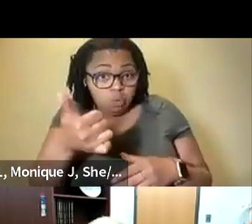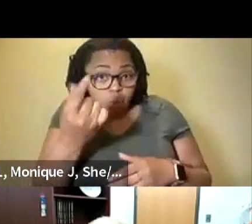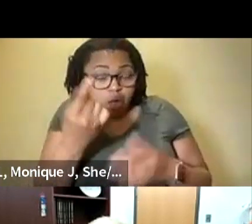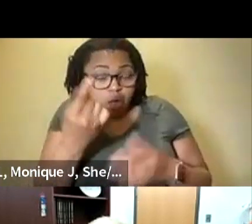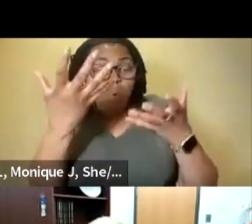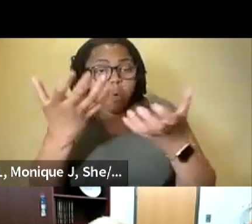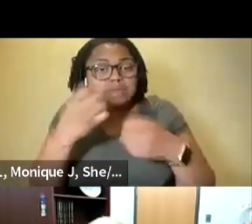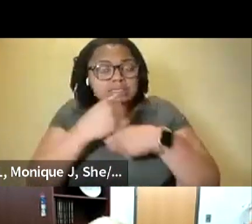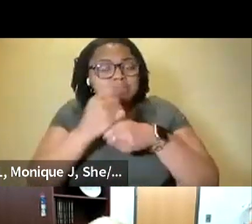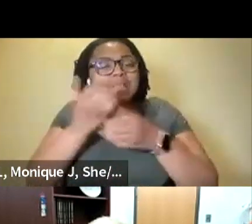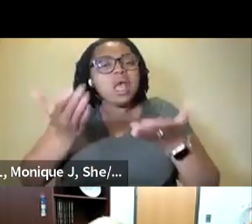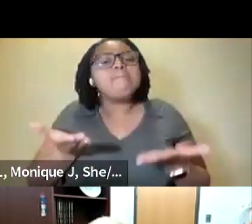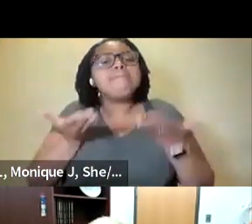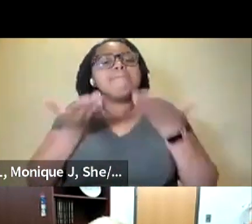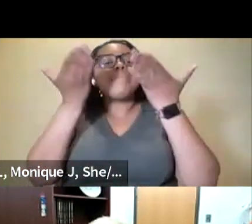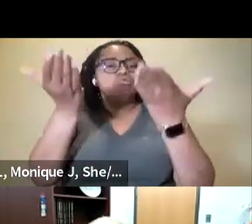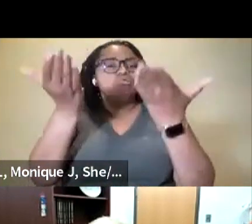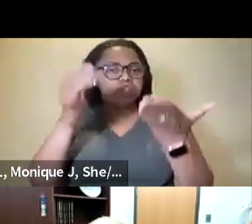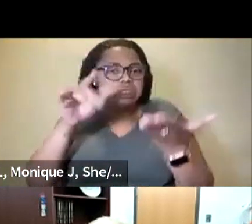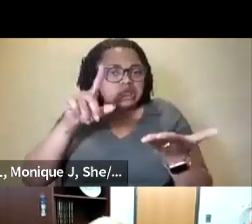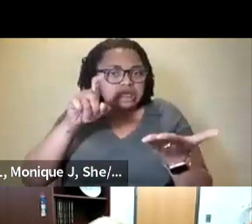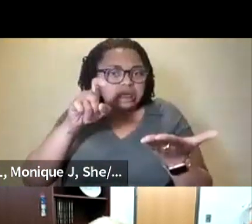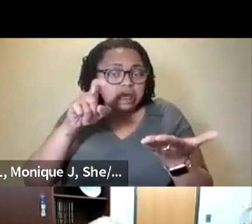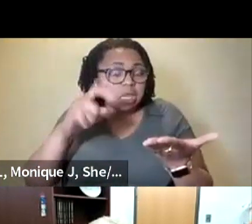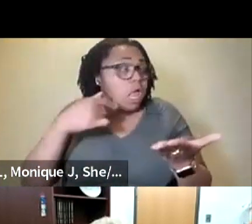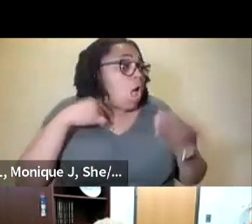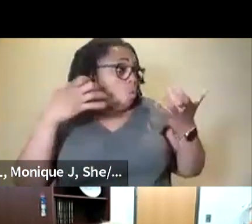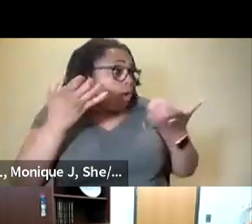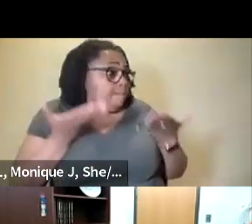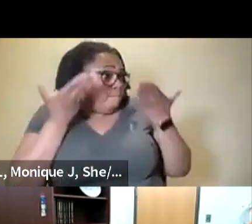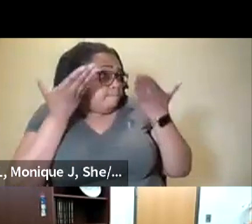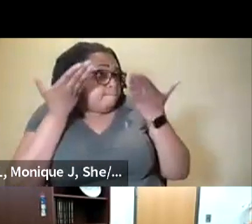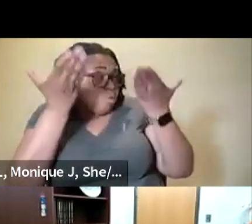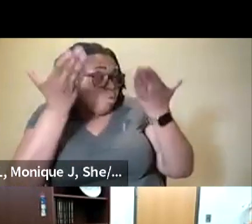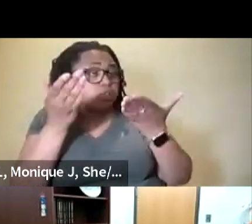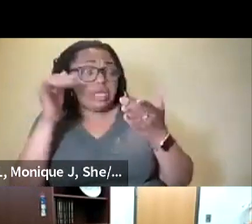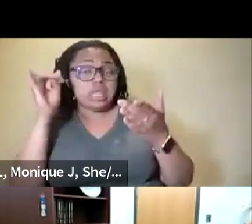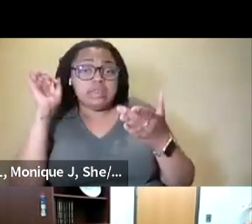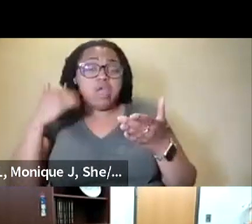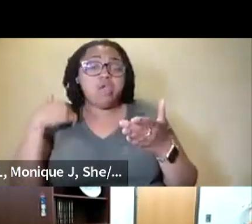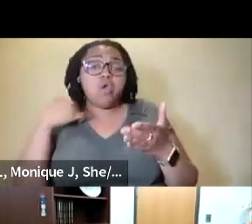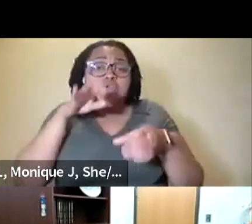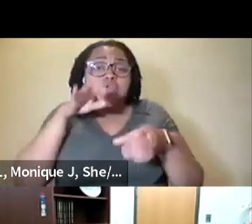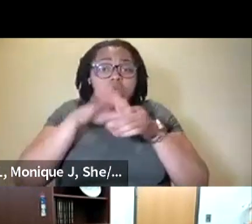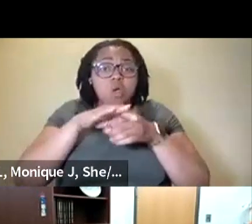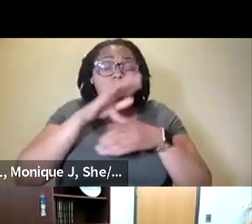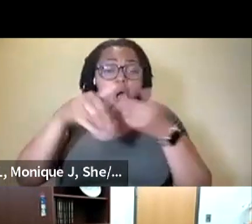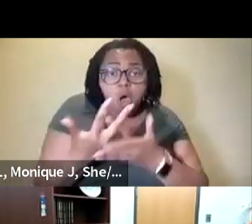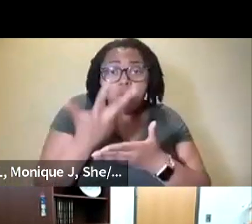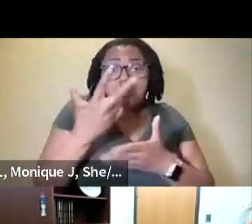any sort? I'd like to make a motion. We just vote on all three of them and accept them.